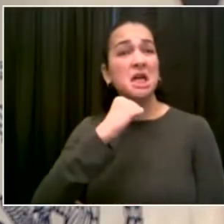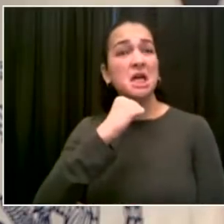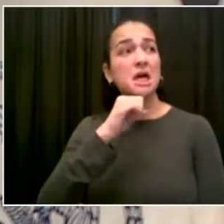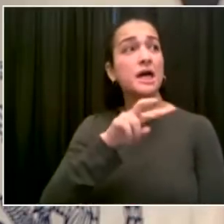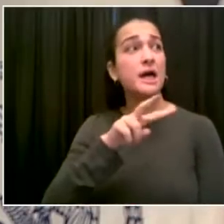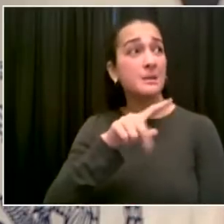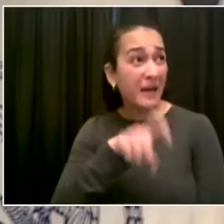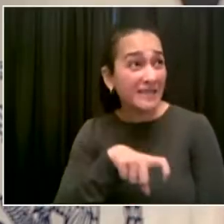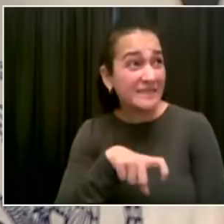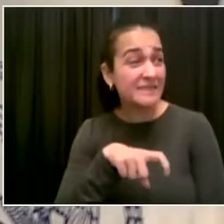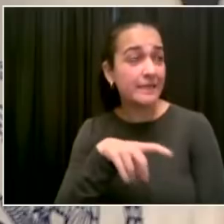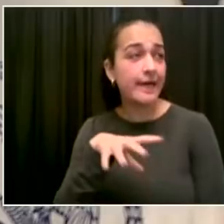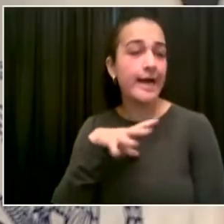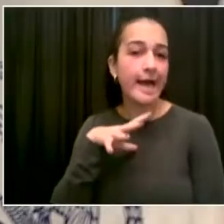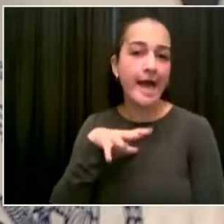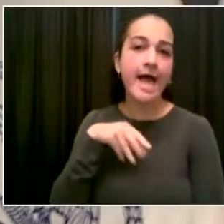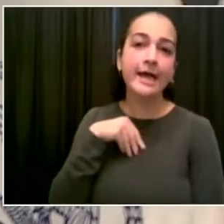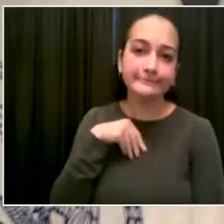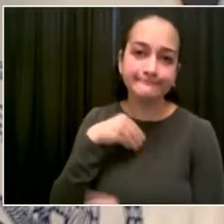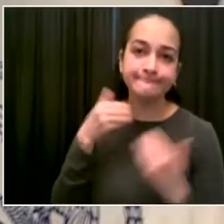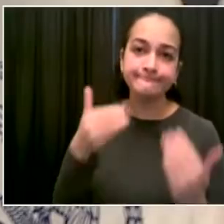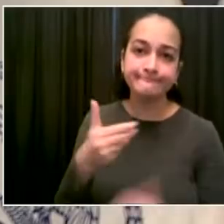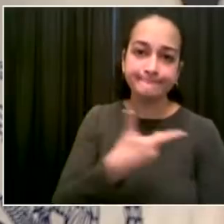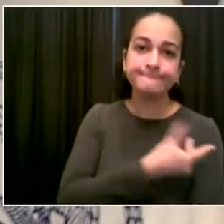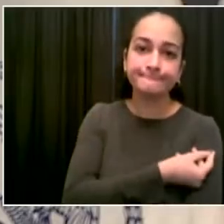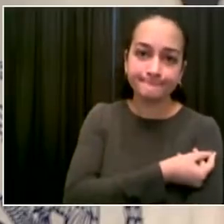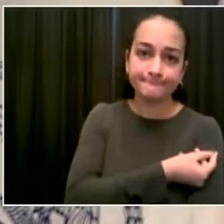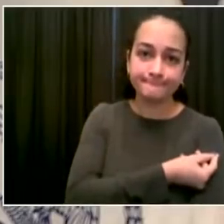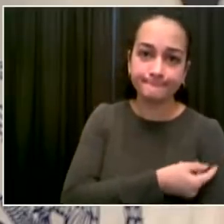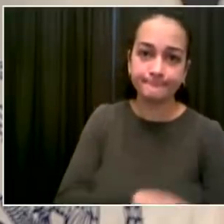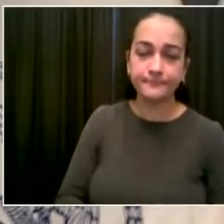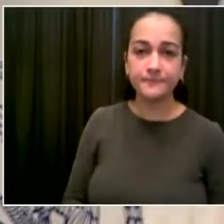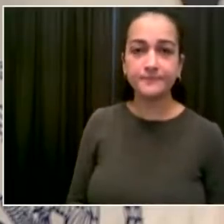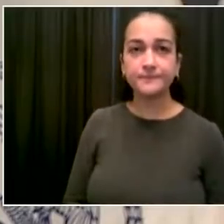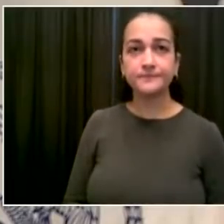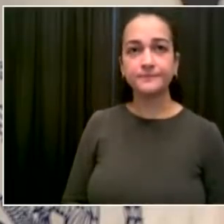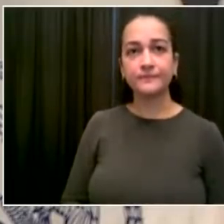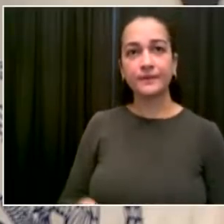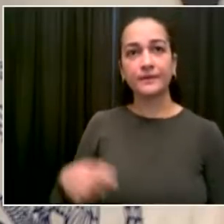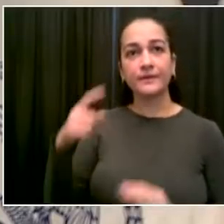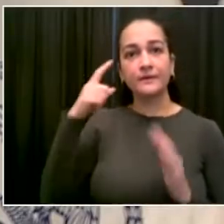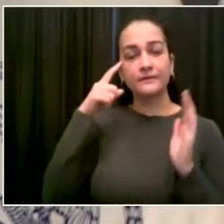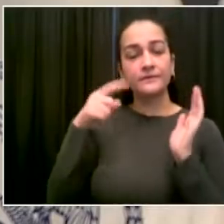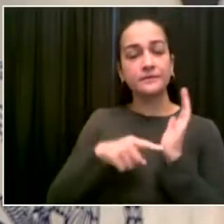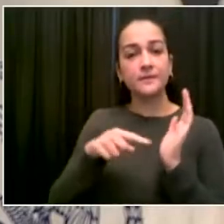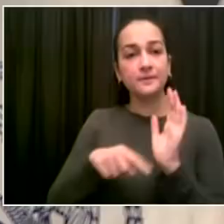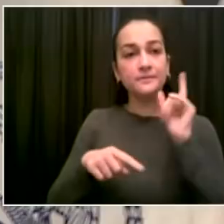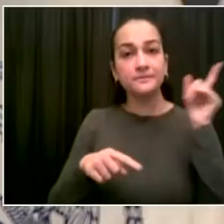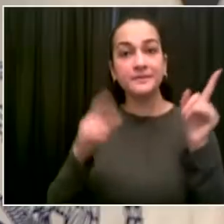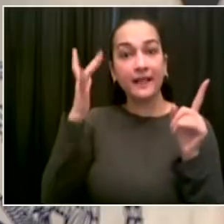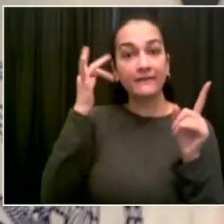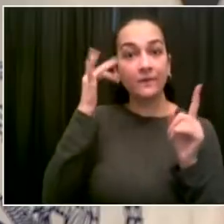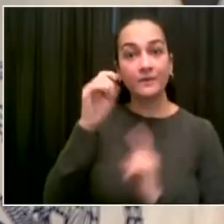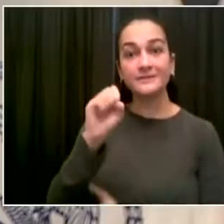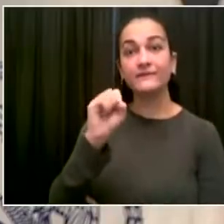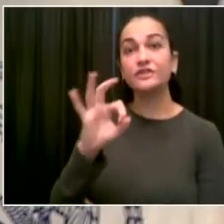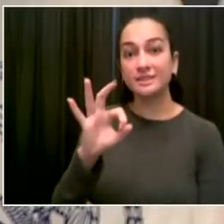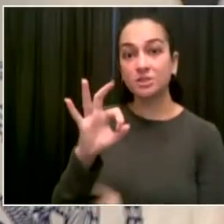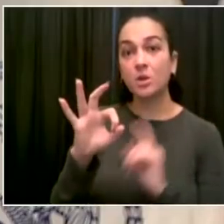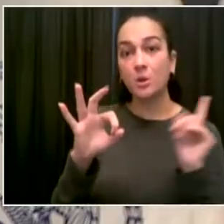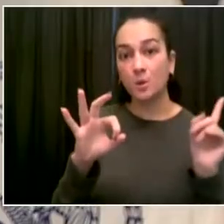into effect. They're now at 96% of all their employees, high numbers, very high numbers with their fire and police